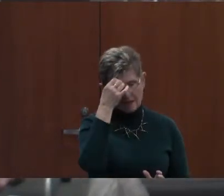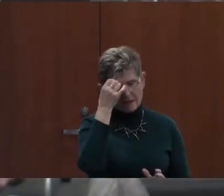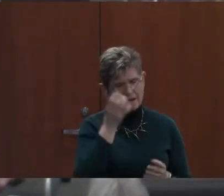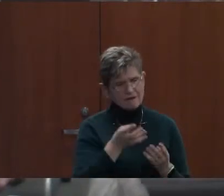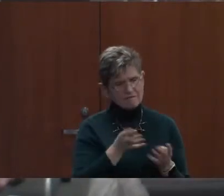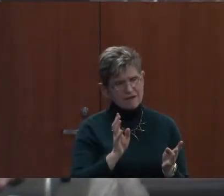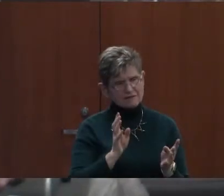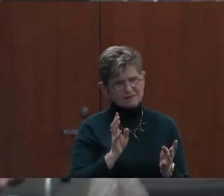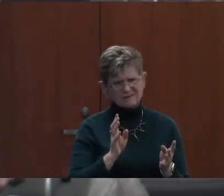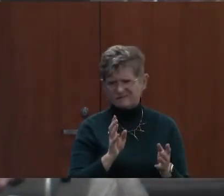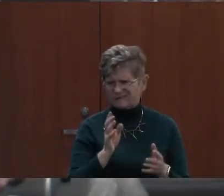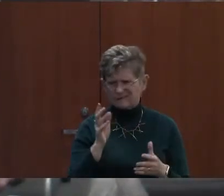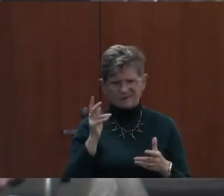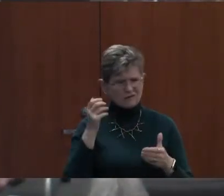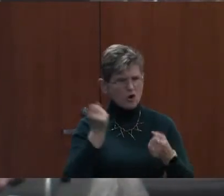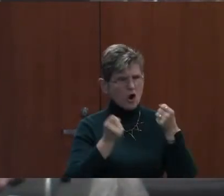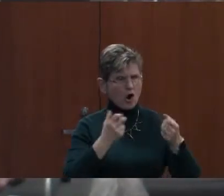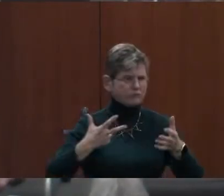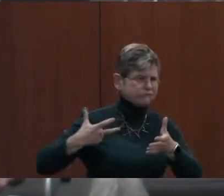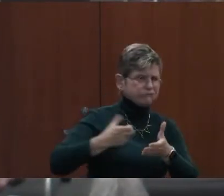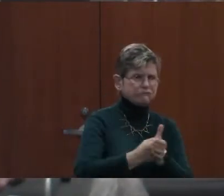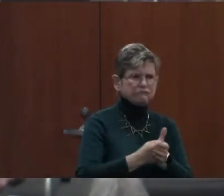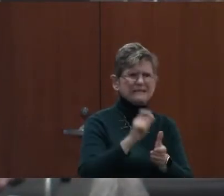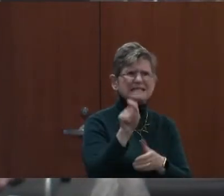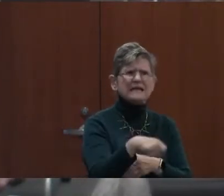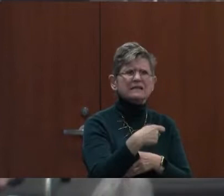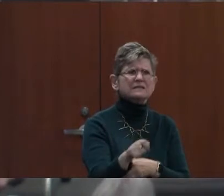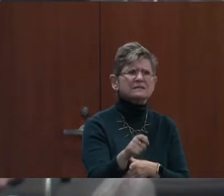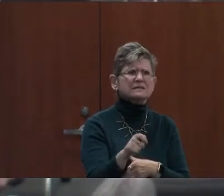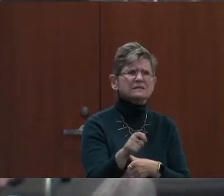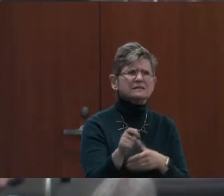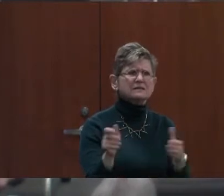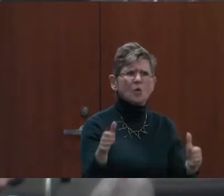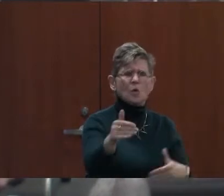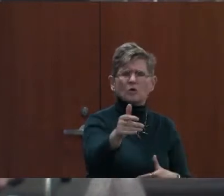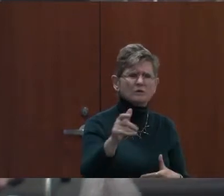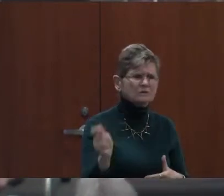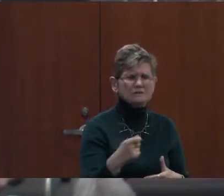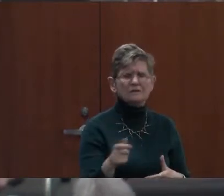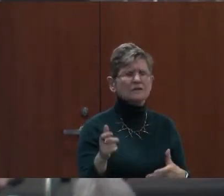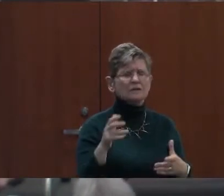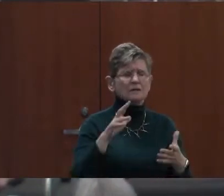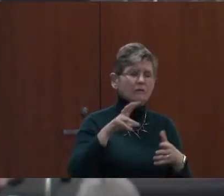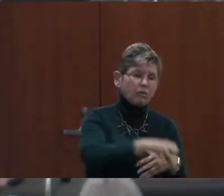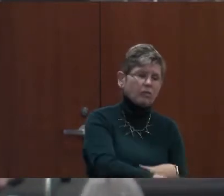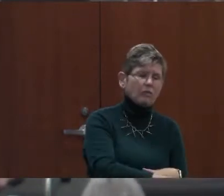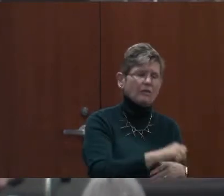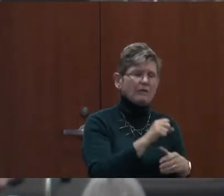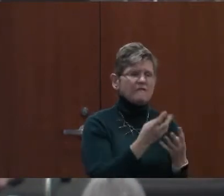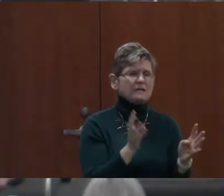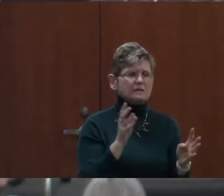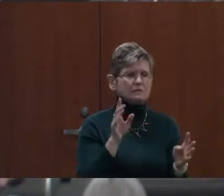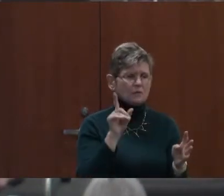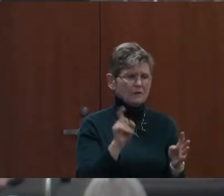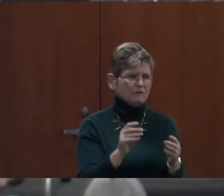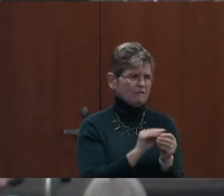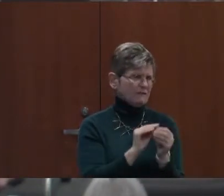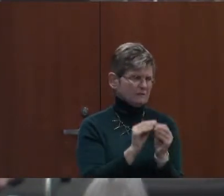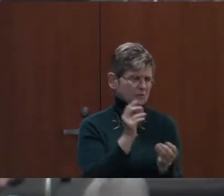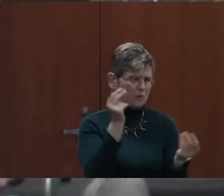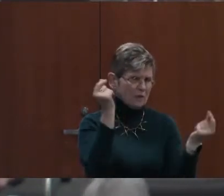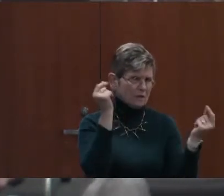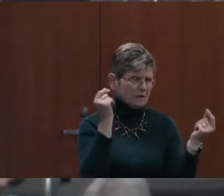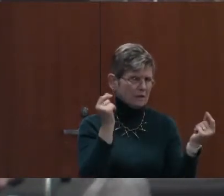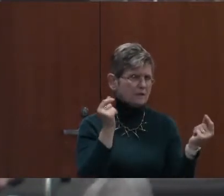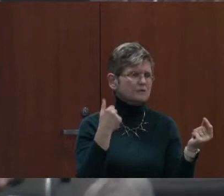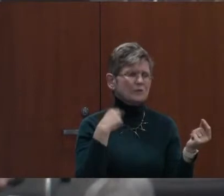taken out by a car, I think, in one of our tennis courts. So we had to get something done quickly. So this will allow us, you know, the ability to have